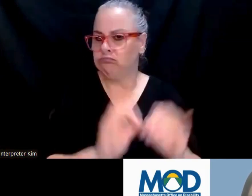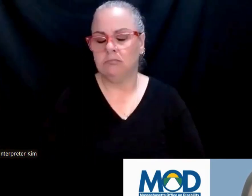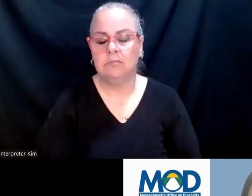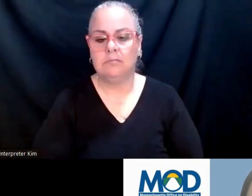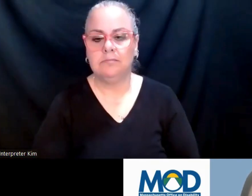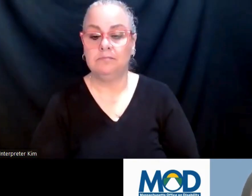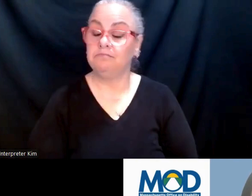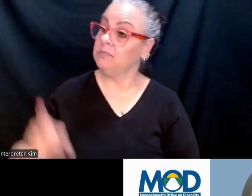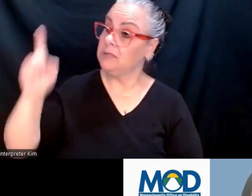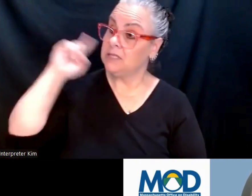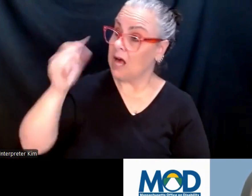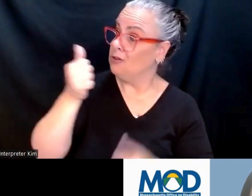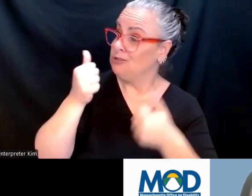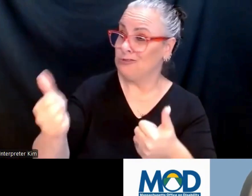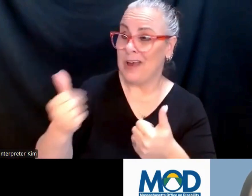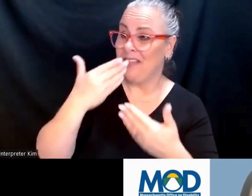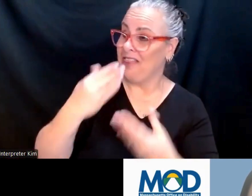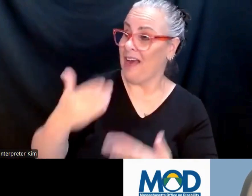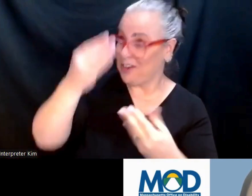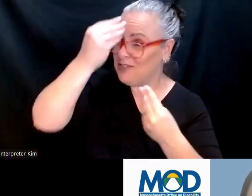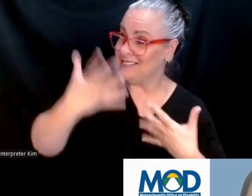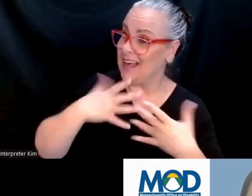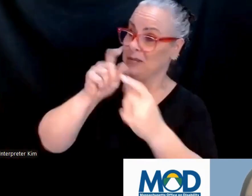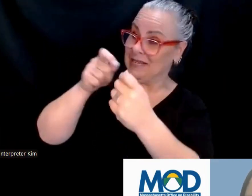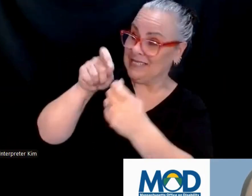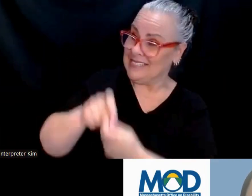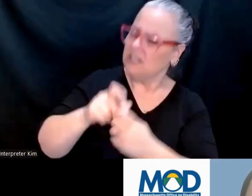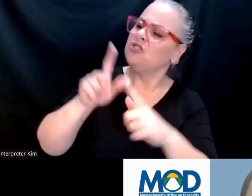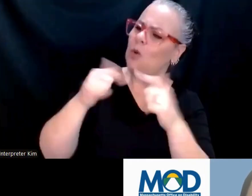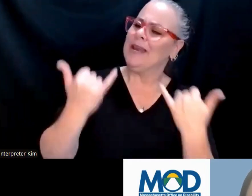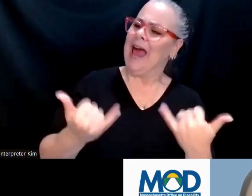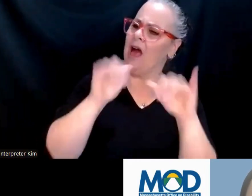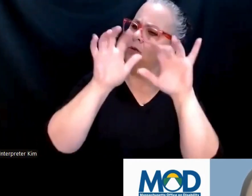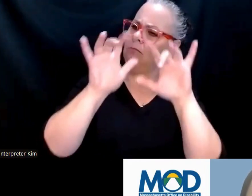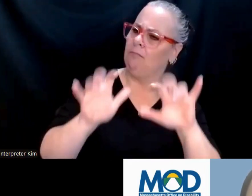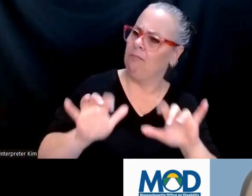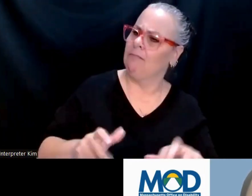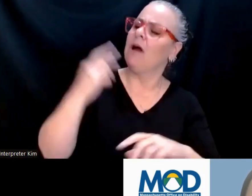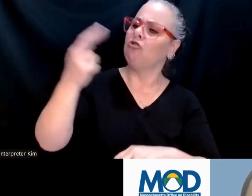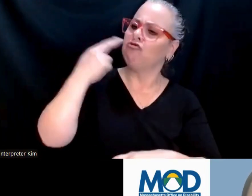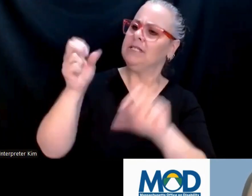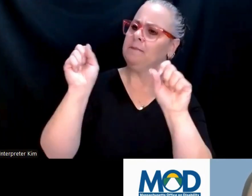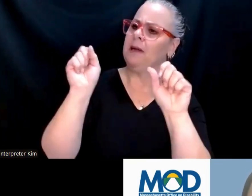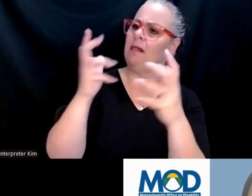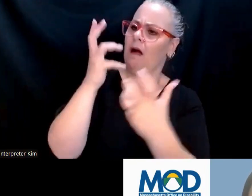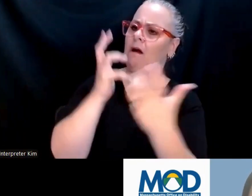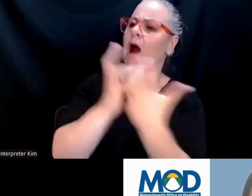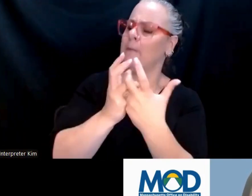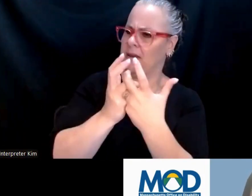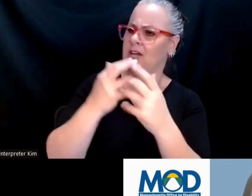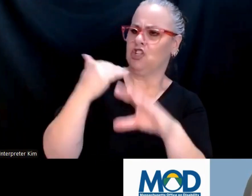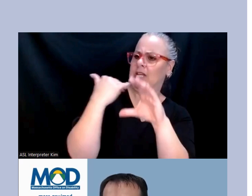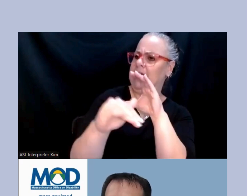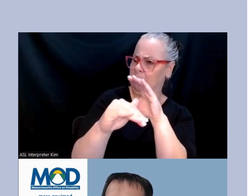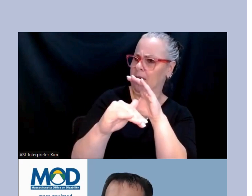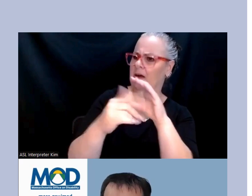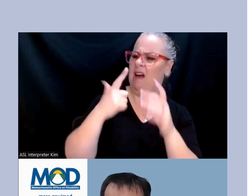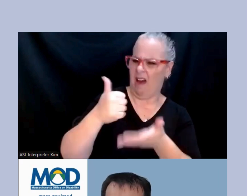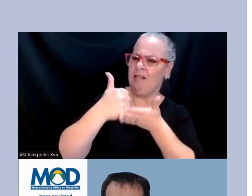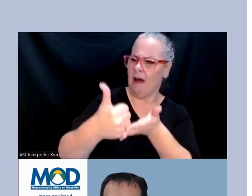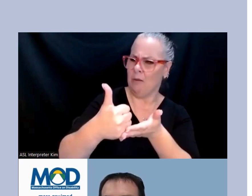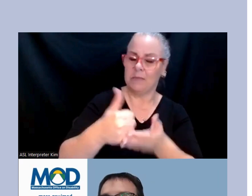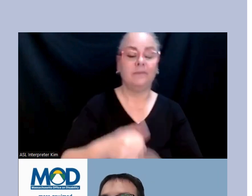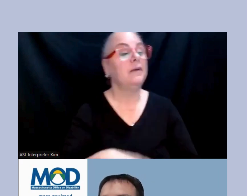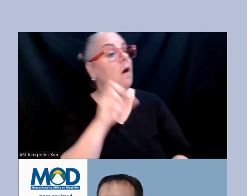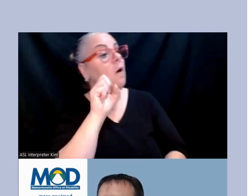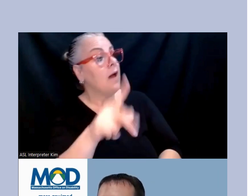That sounds good. Thanks for sharing all those details. So let's put this all together into a reasonable accommodation request email. Sure. Here's what I